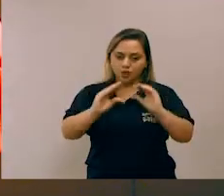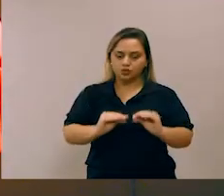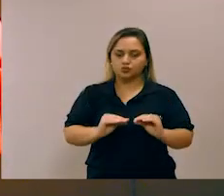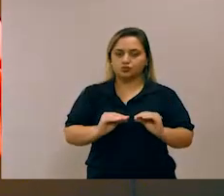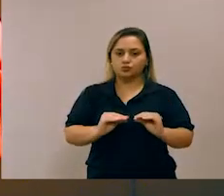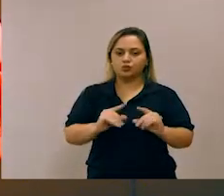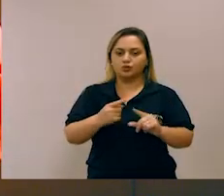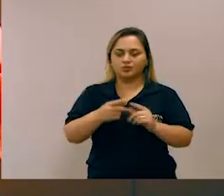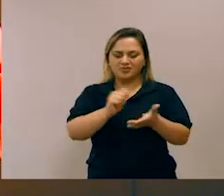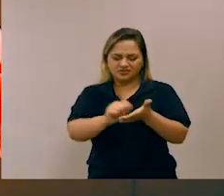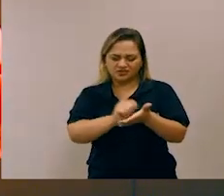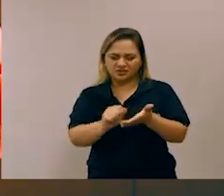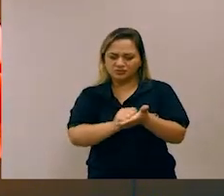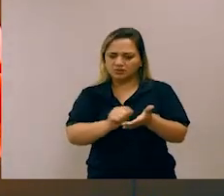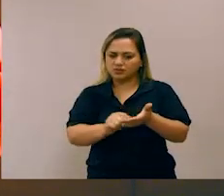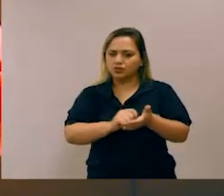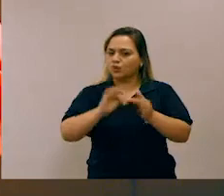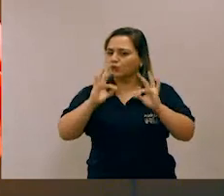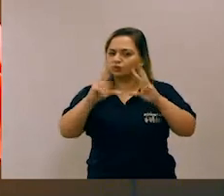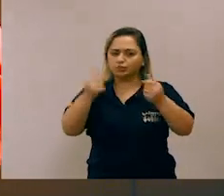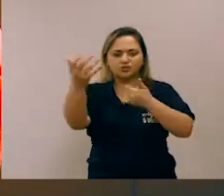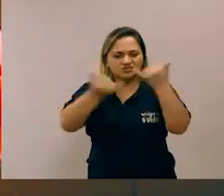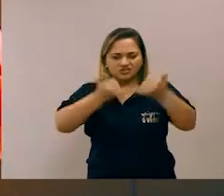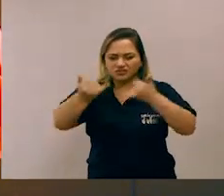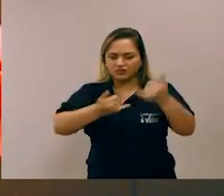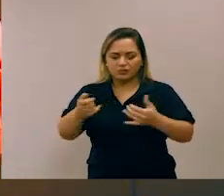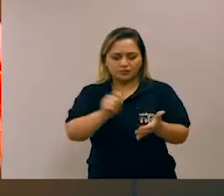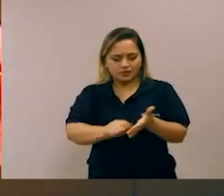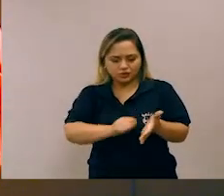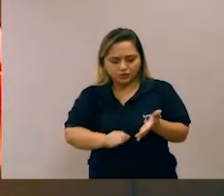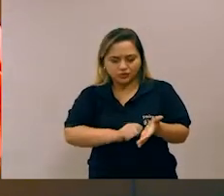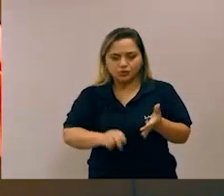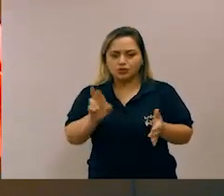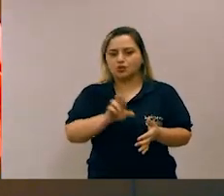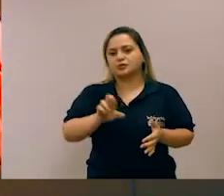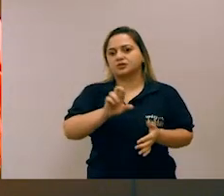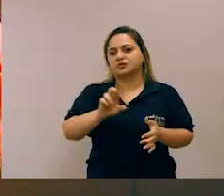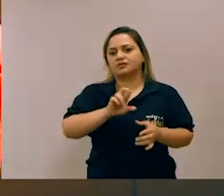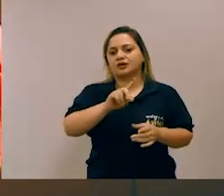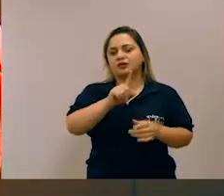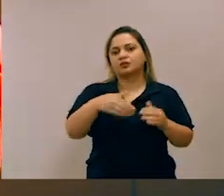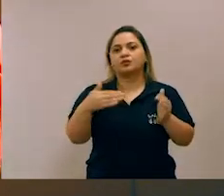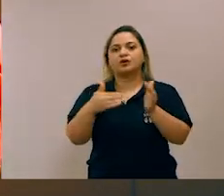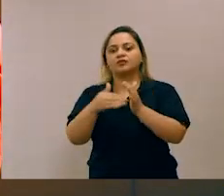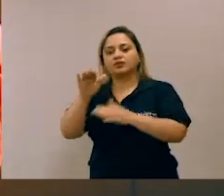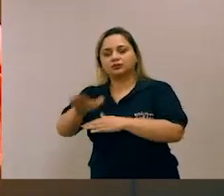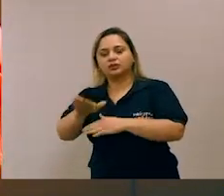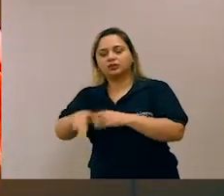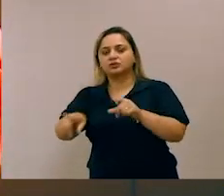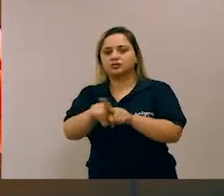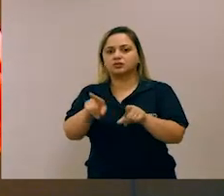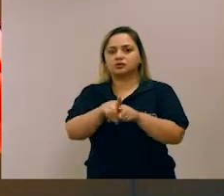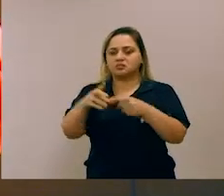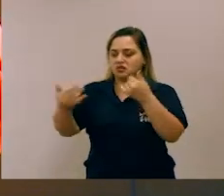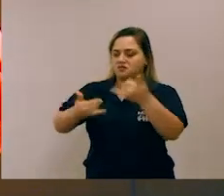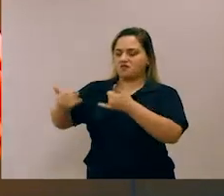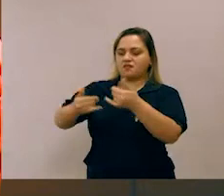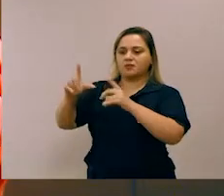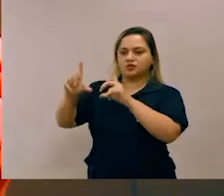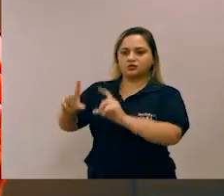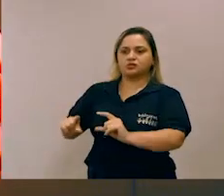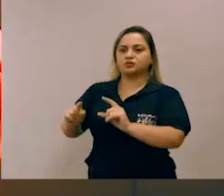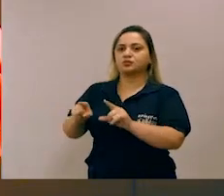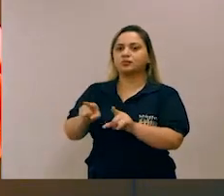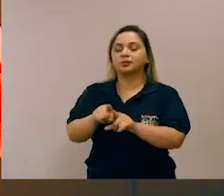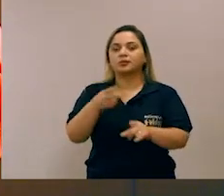briefing. In the afternoon, we have a briefing with all of the information of everything that was noticed. And this is shared with the